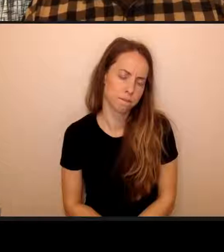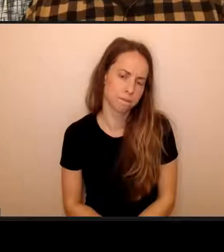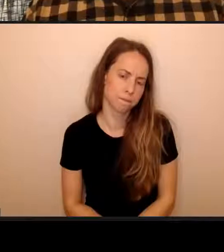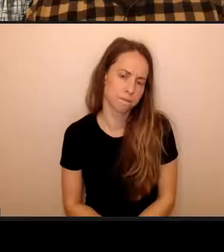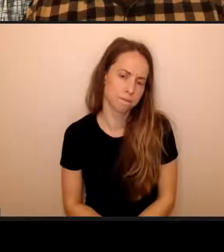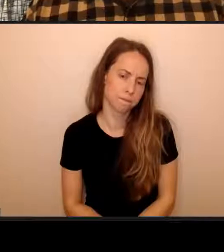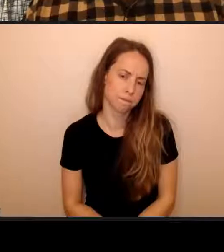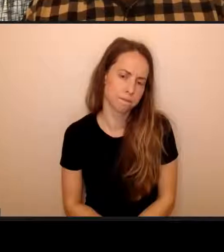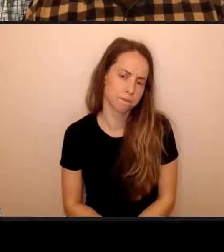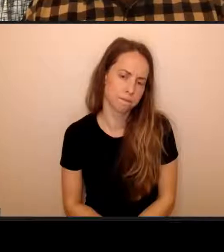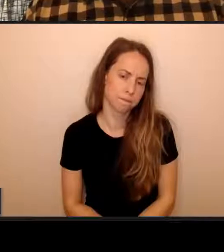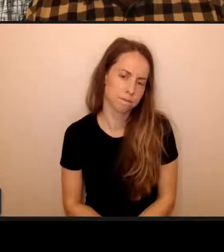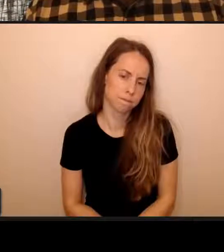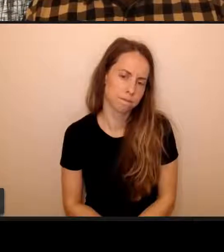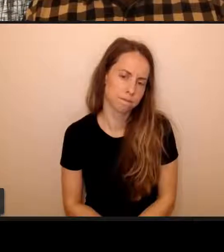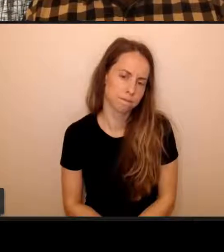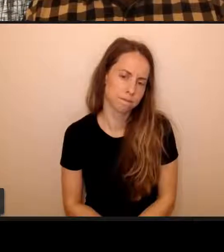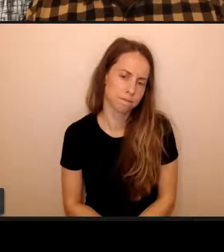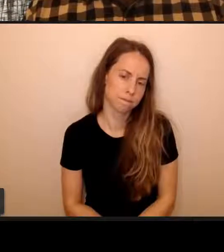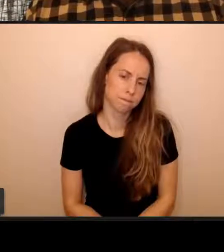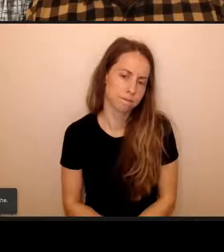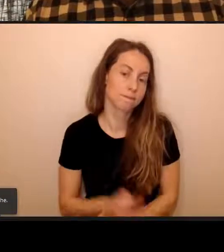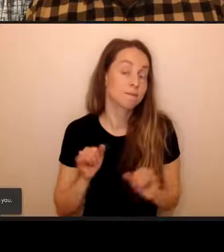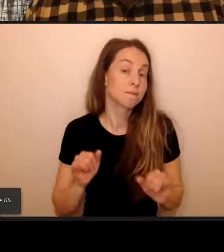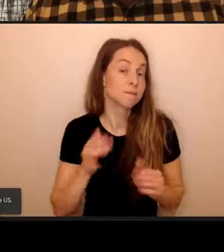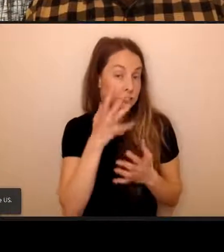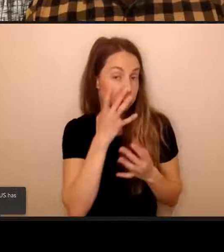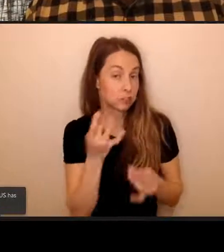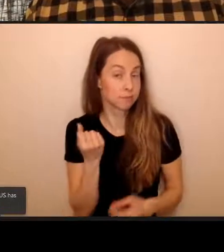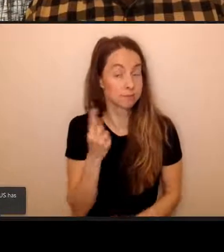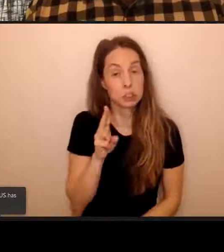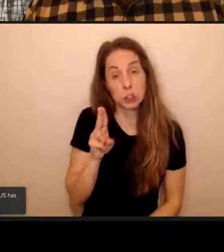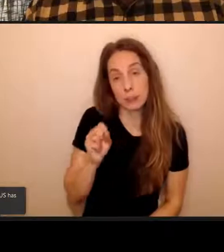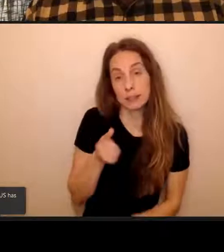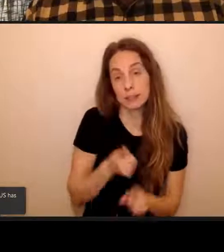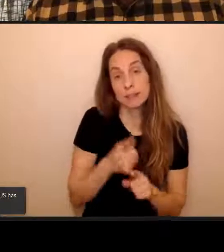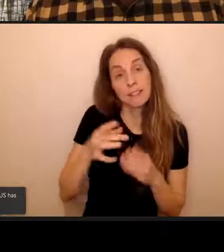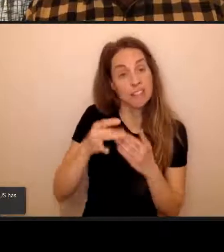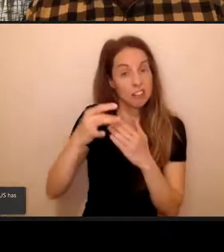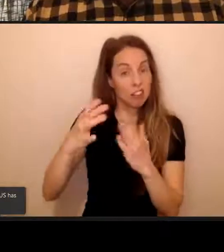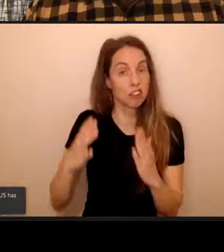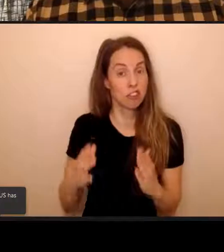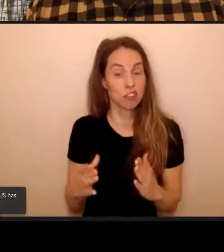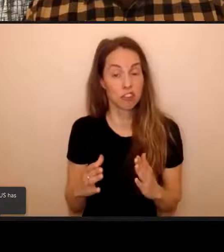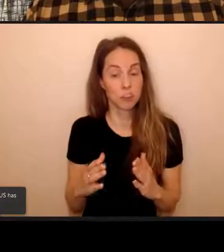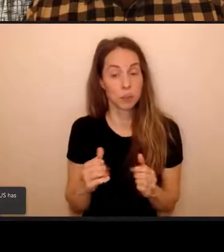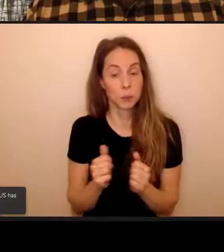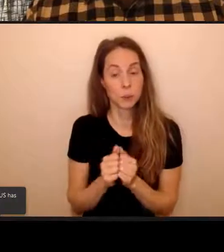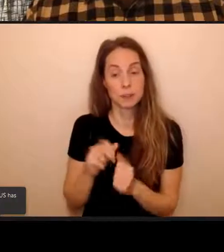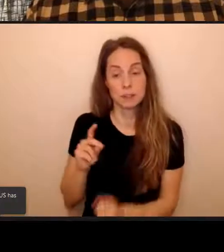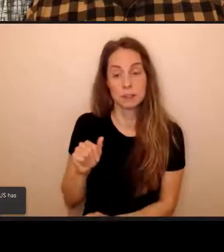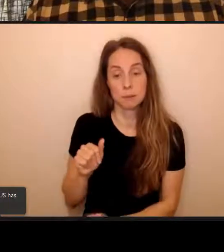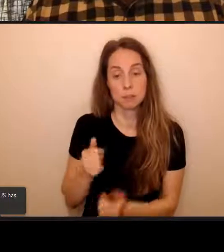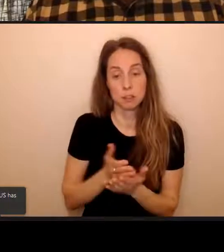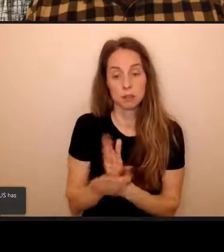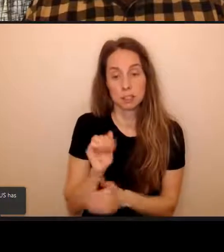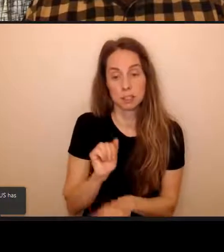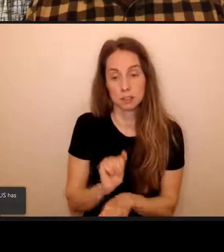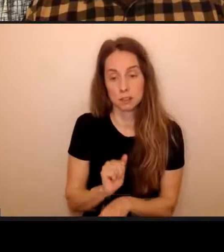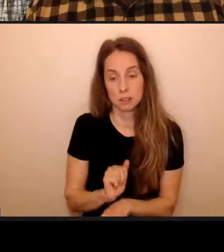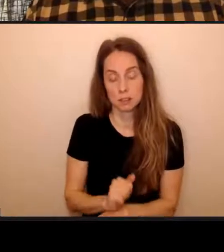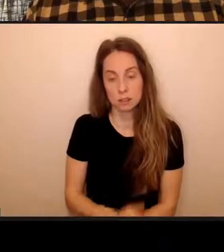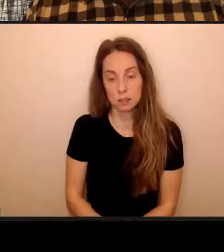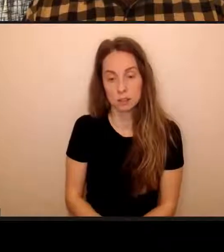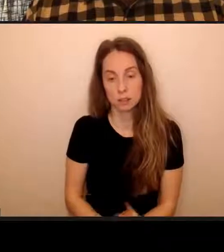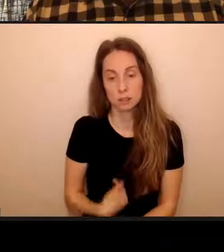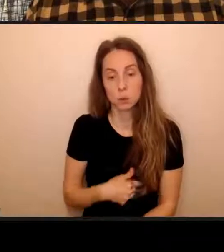So what's really interesting is while the US has been a leader in disability rights work, we've also